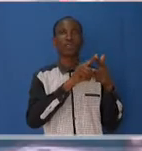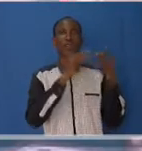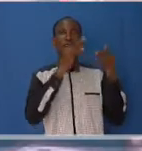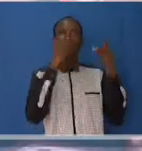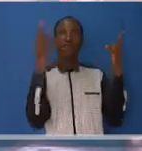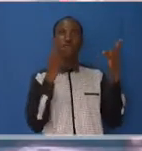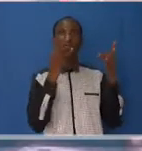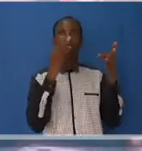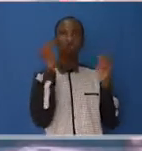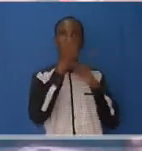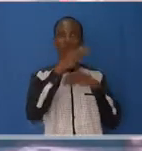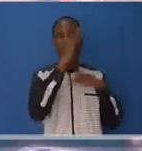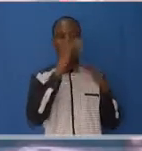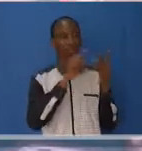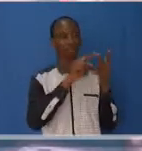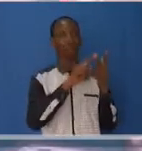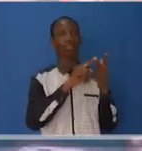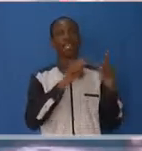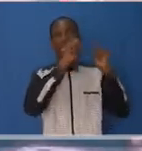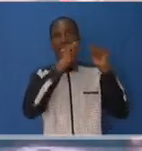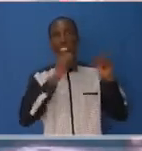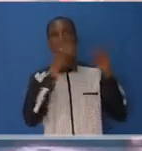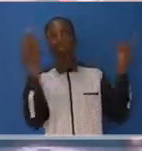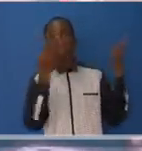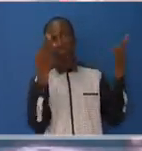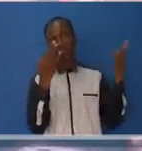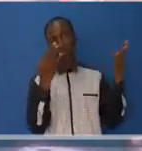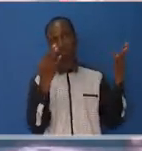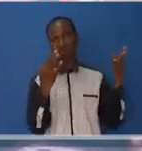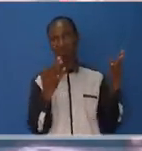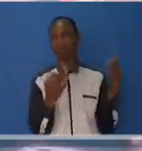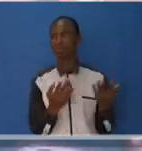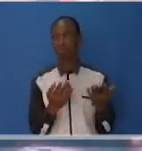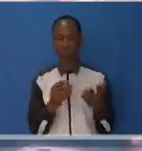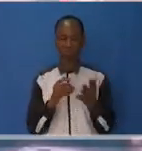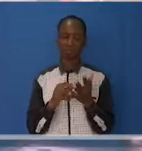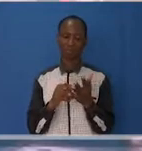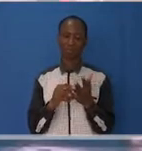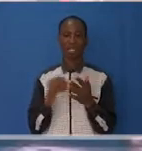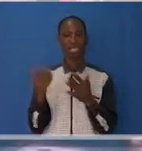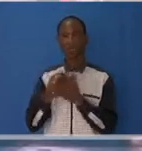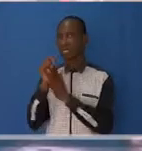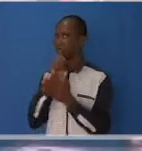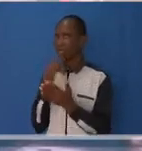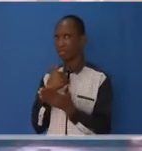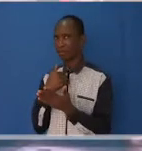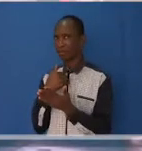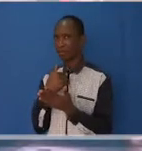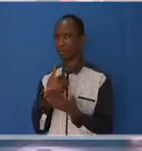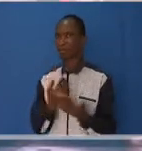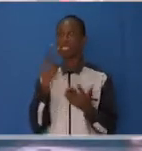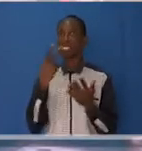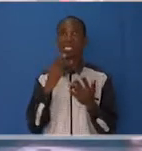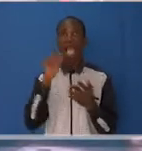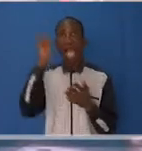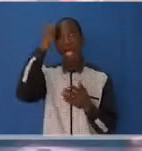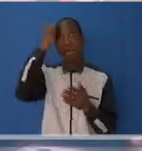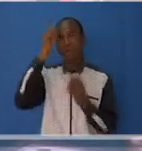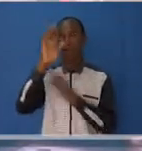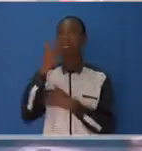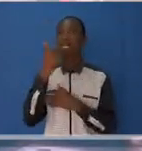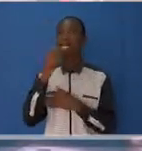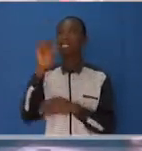se onyankopon ka kire adam wo edin tromo ho se tromo ho nue nyina otumi dibi ne mon papa ne bon ho nim die dua mo ndi bi